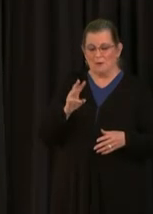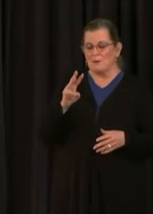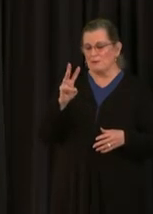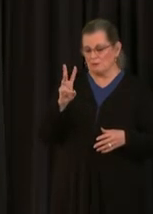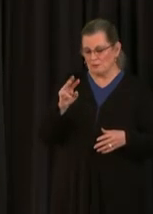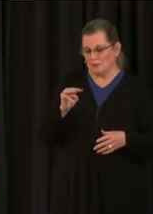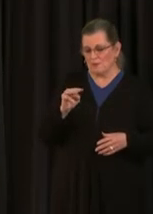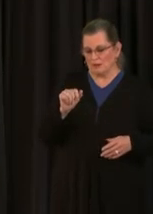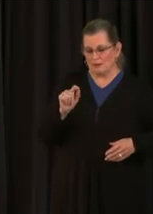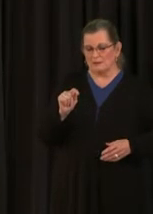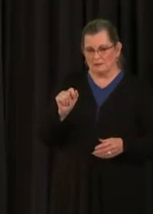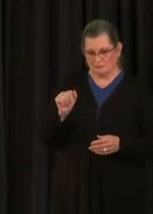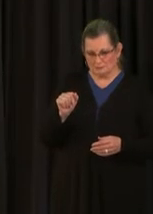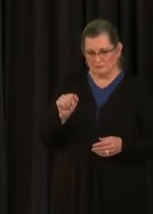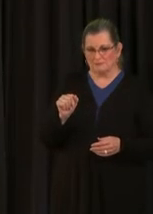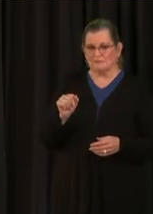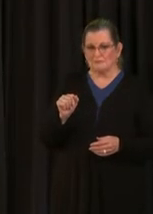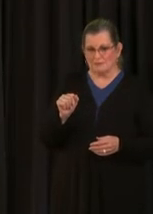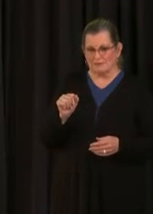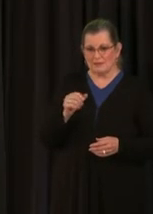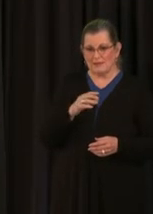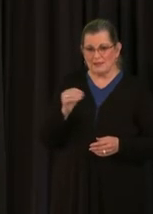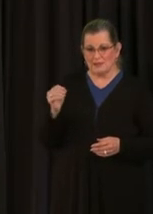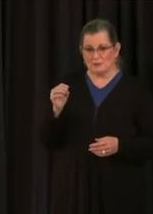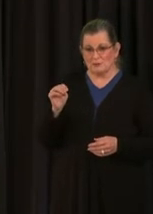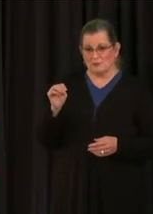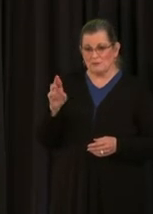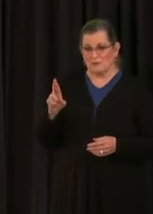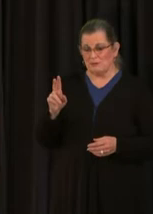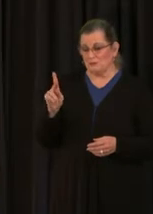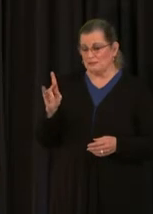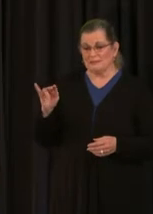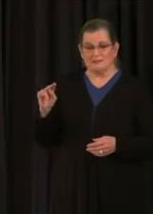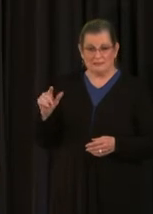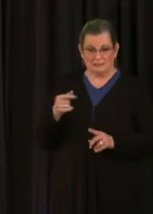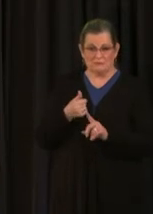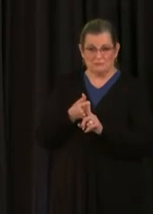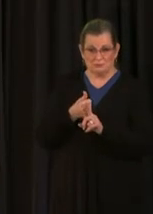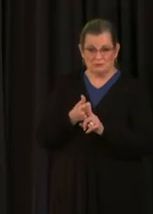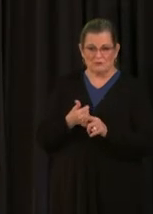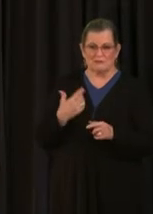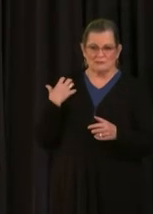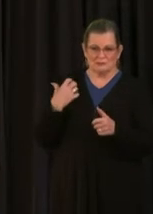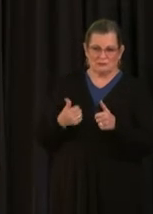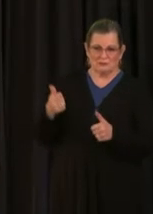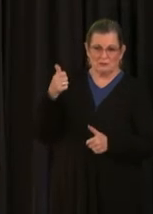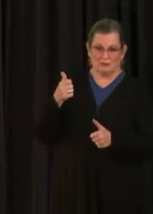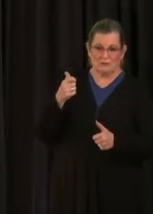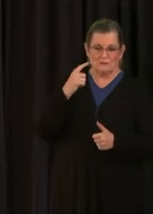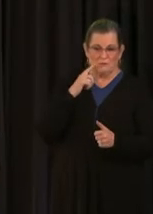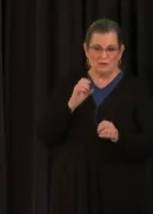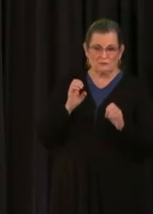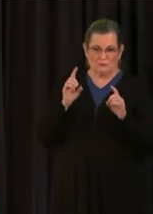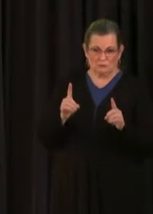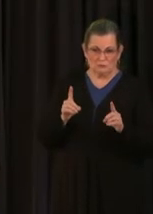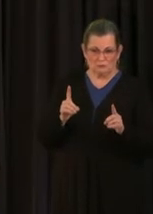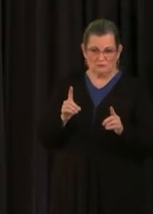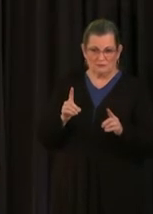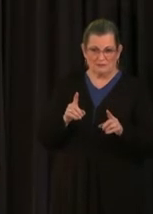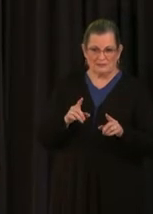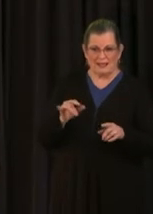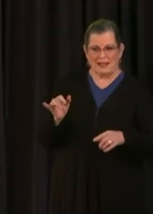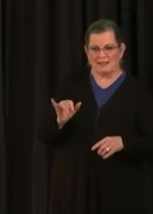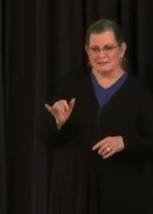Office of the State Superintendent of Education, and he is the Deputy Director for Student